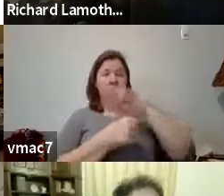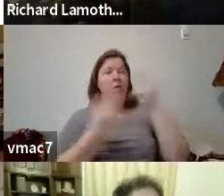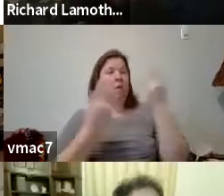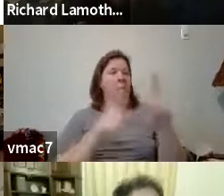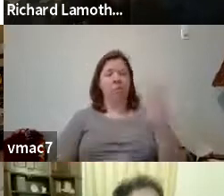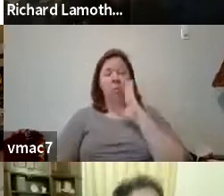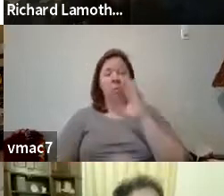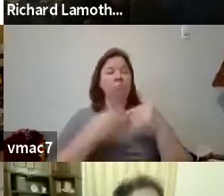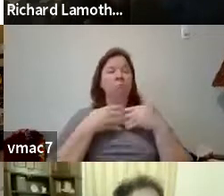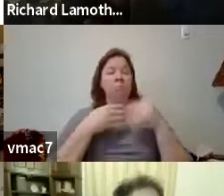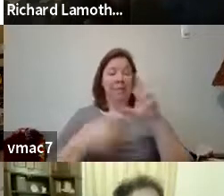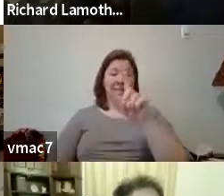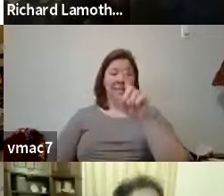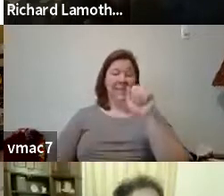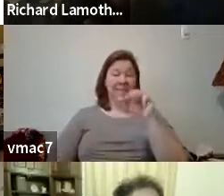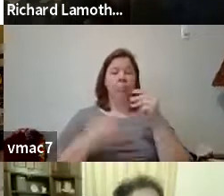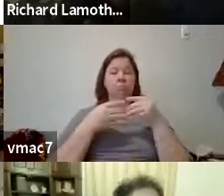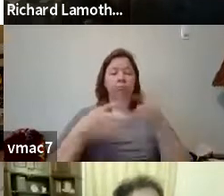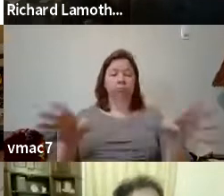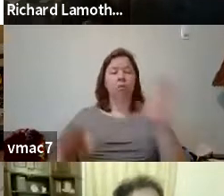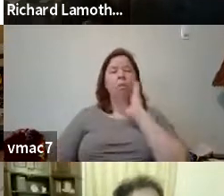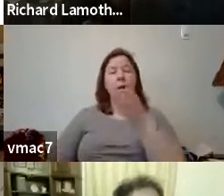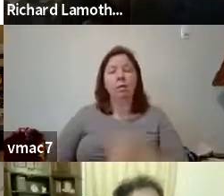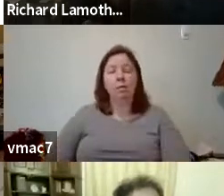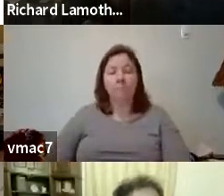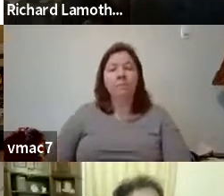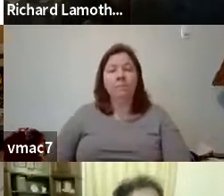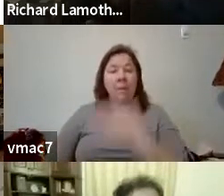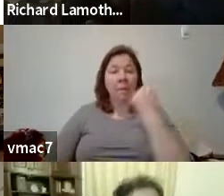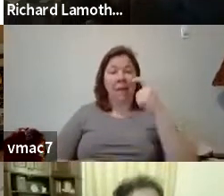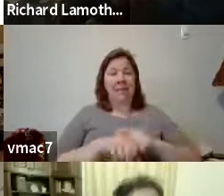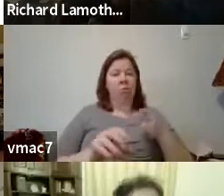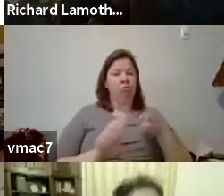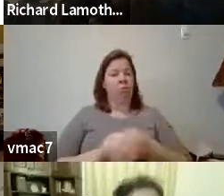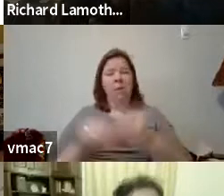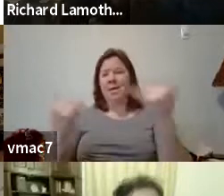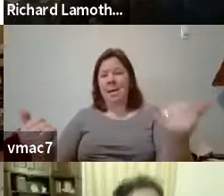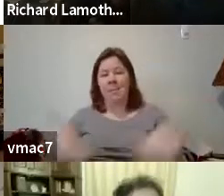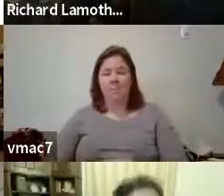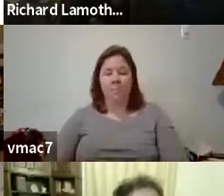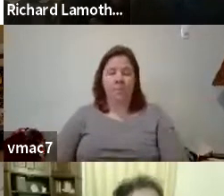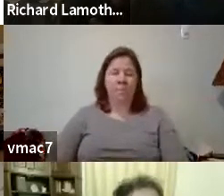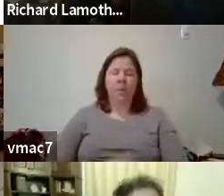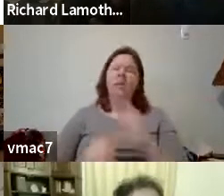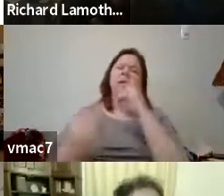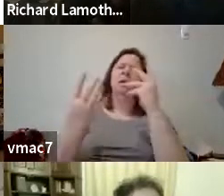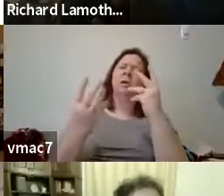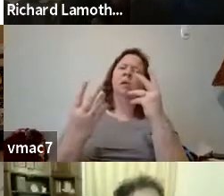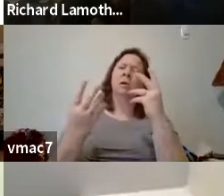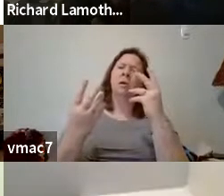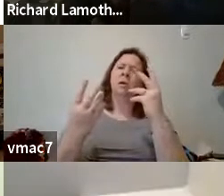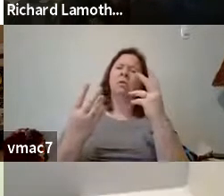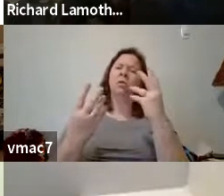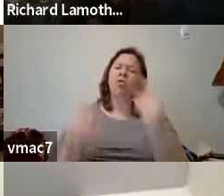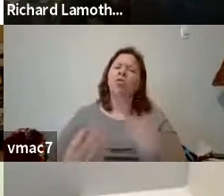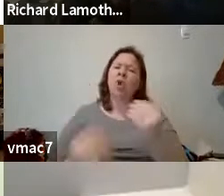happen. So the best available time right now is to get in. So what is that soft launch?